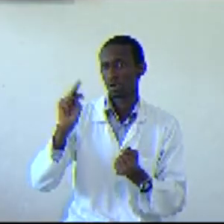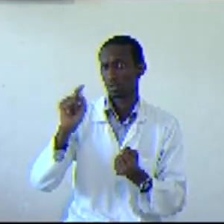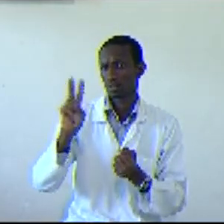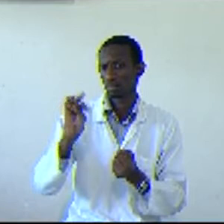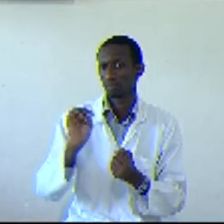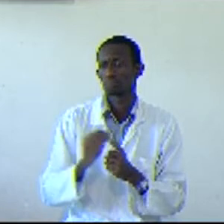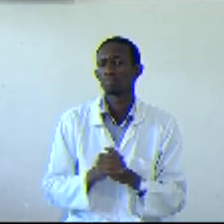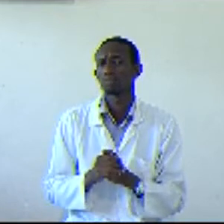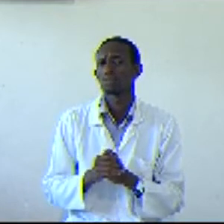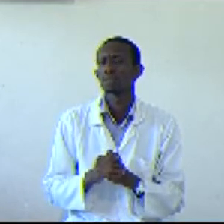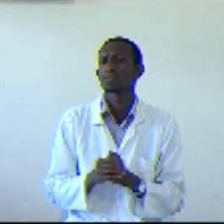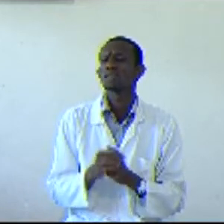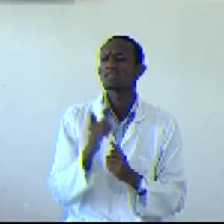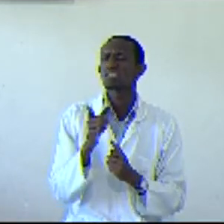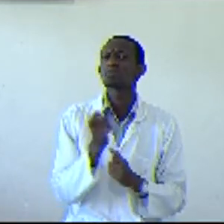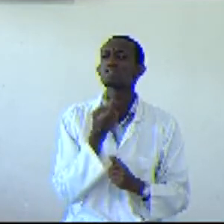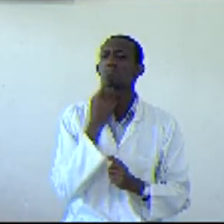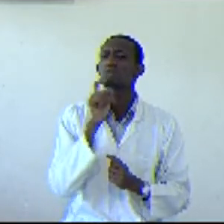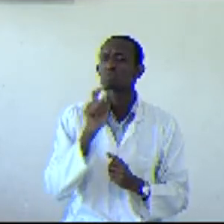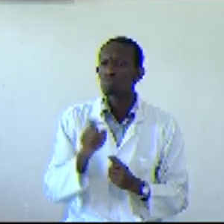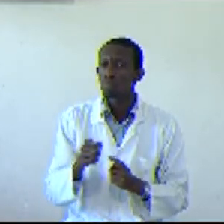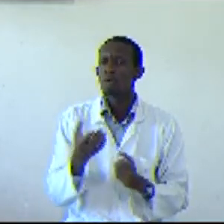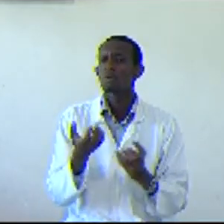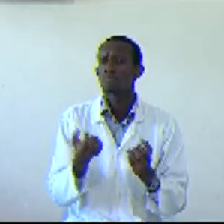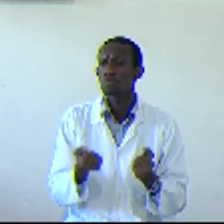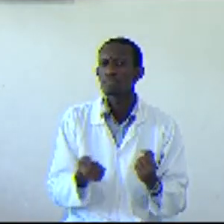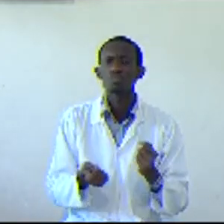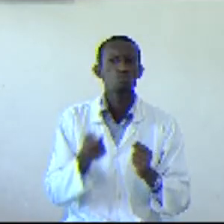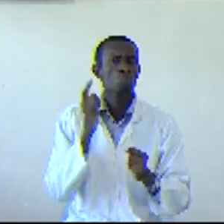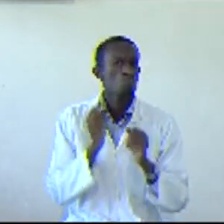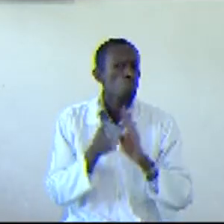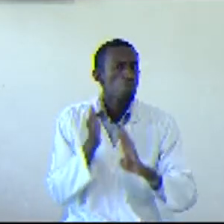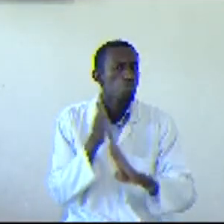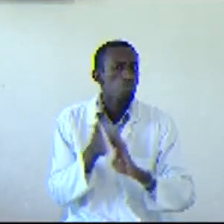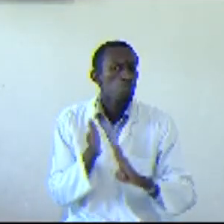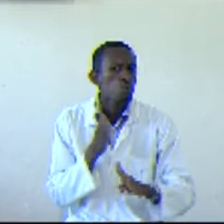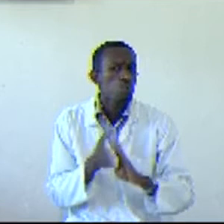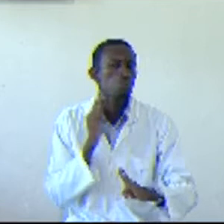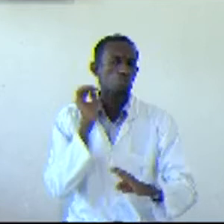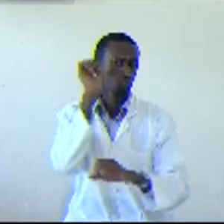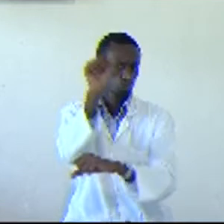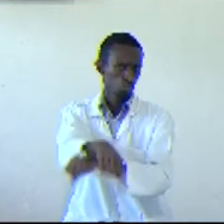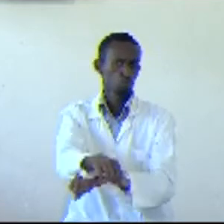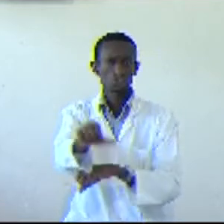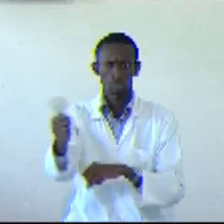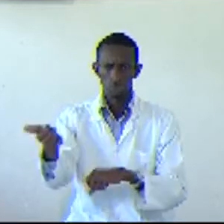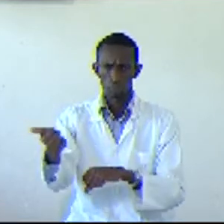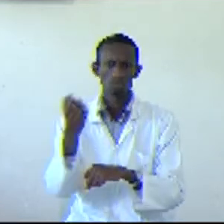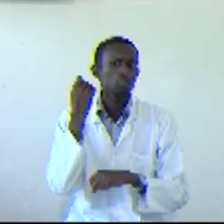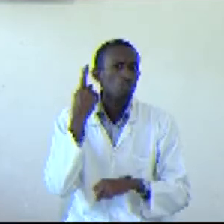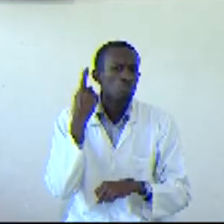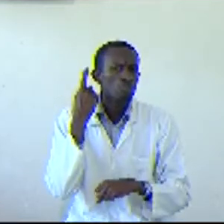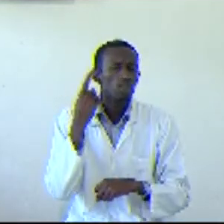that might have the very high speed. Do you understand? There is a reason